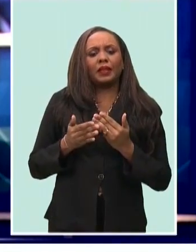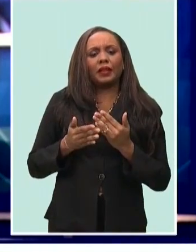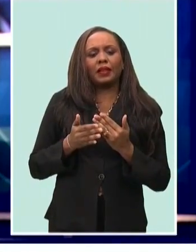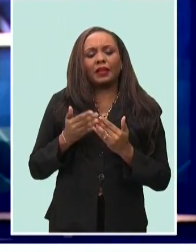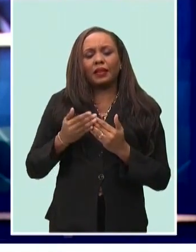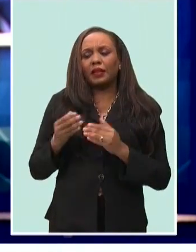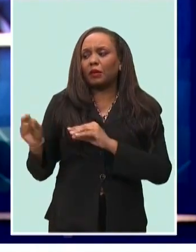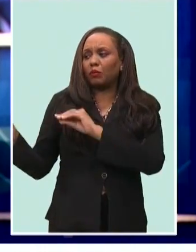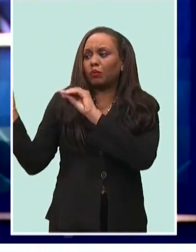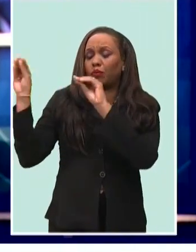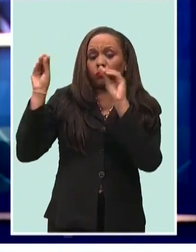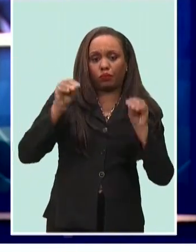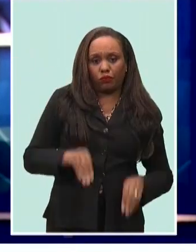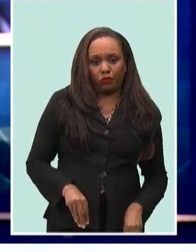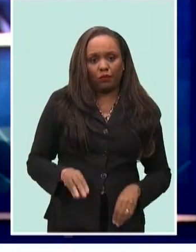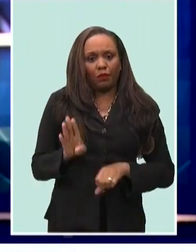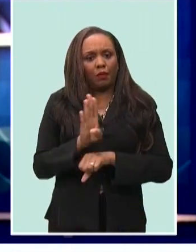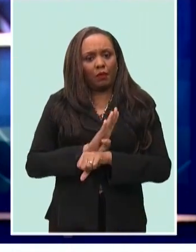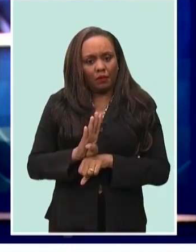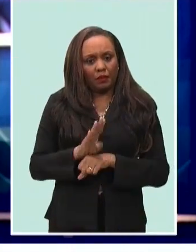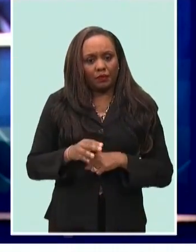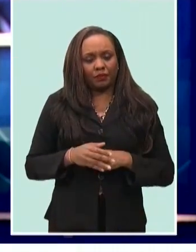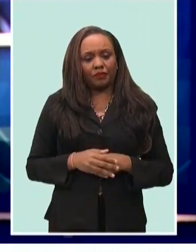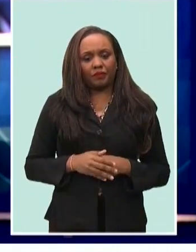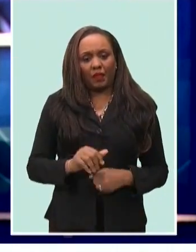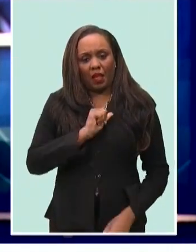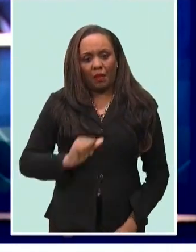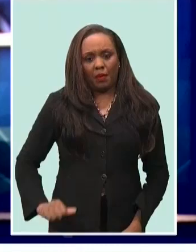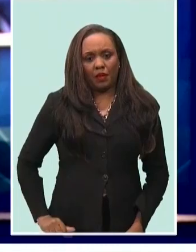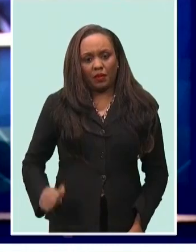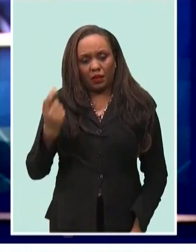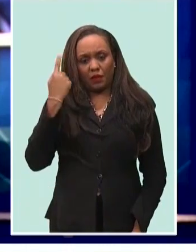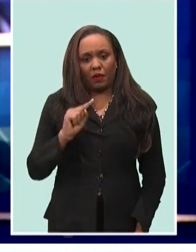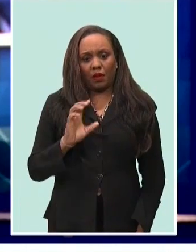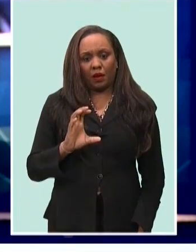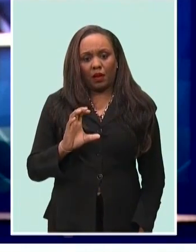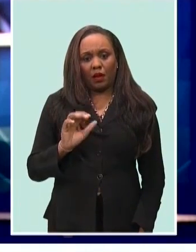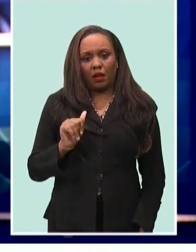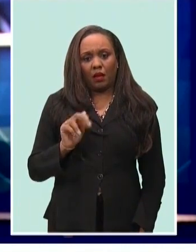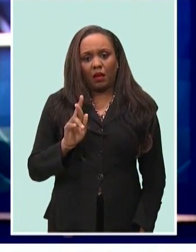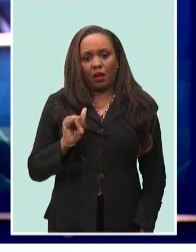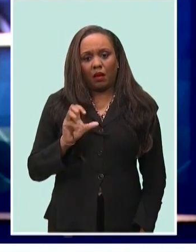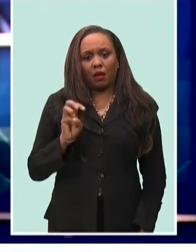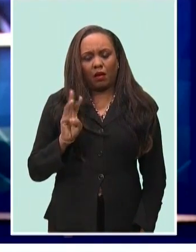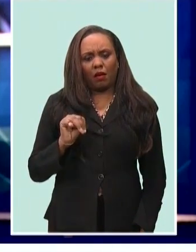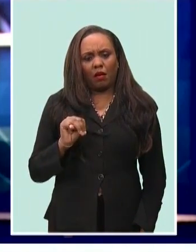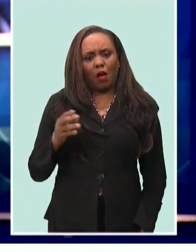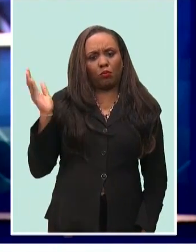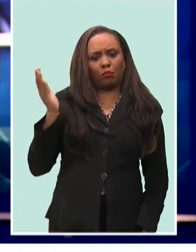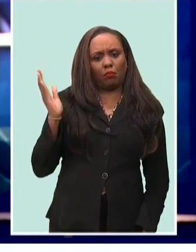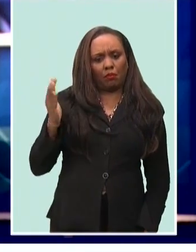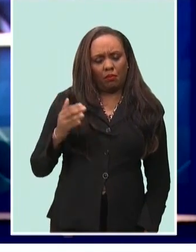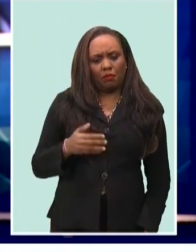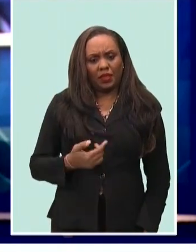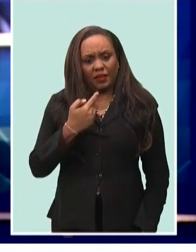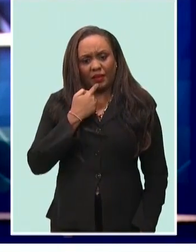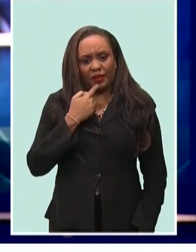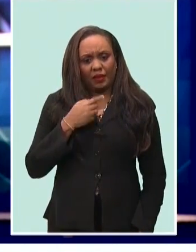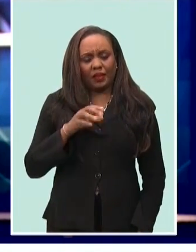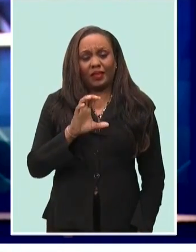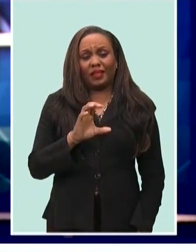like Barbados. The issue was addressed by the ambassador to CARICOM, David Comachong, at a press conference today. He told reporters movement